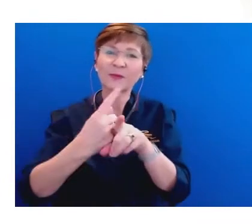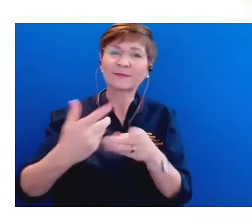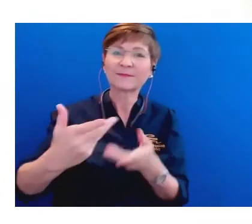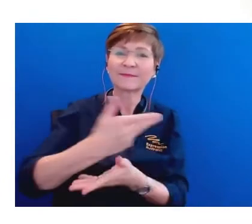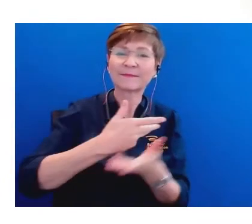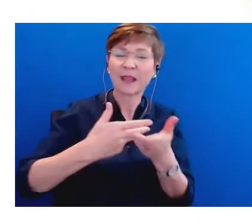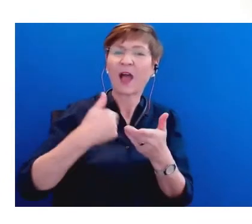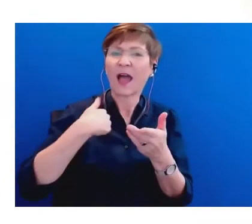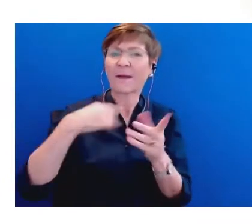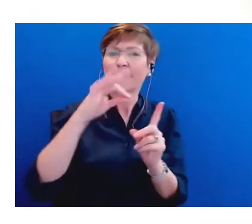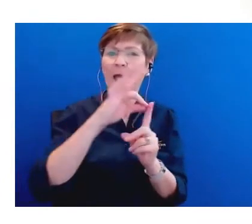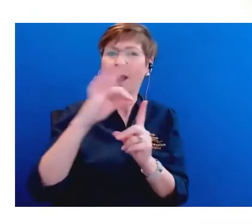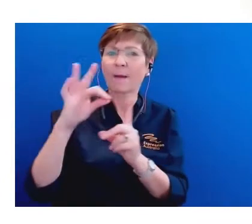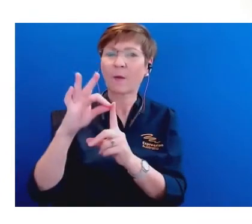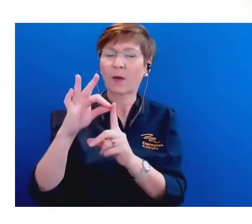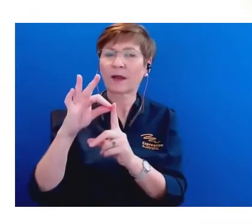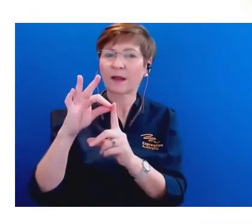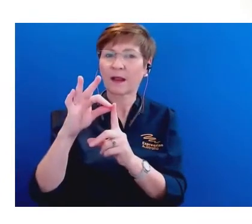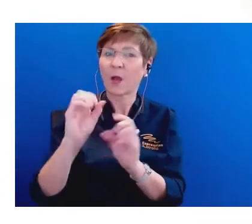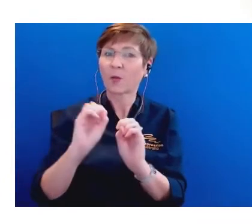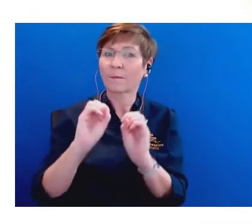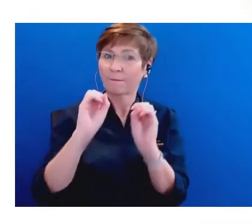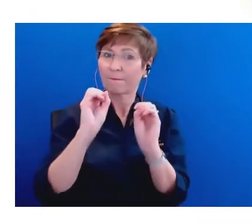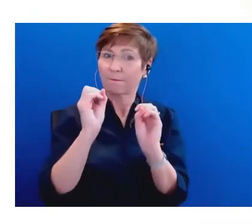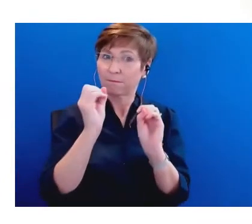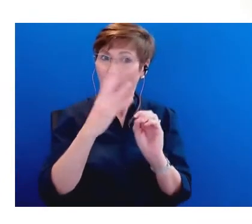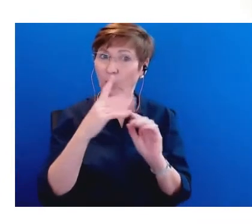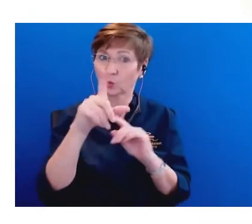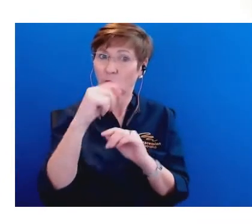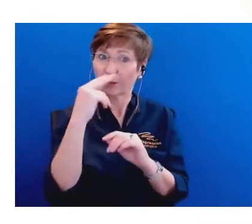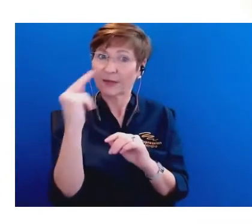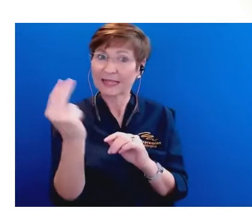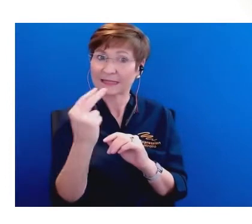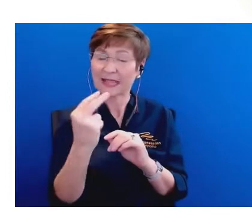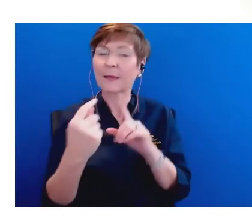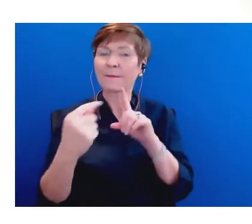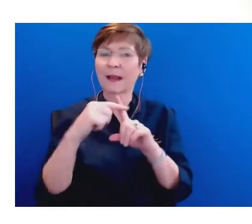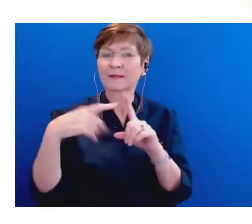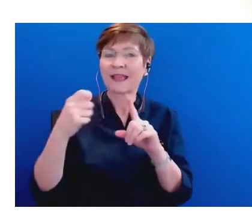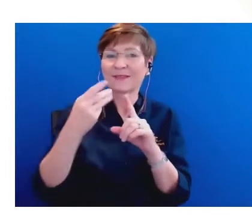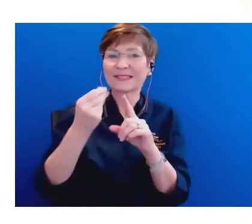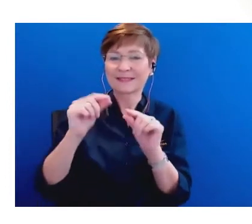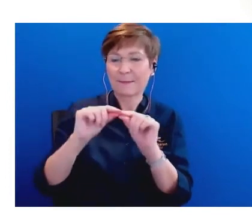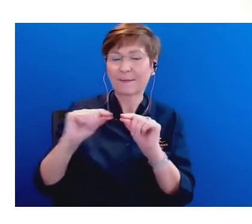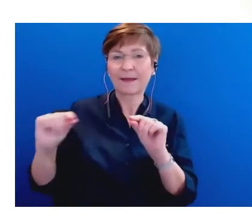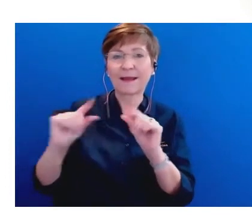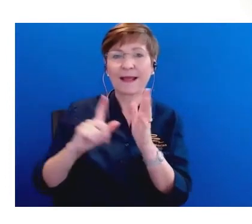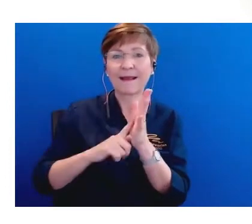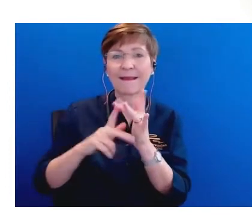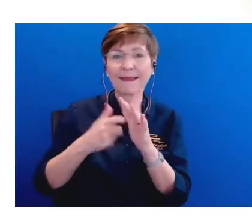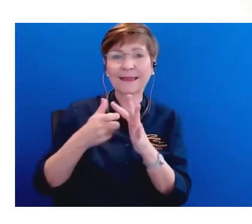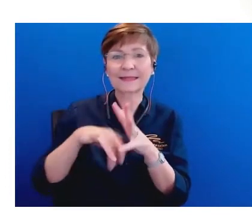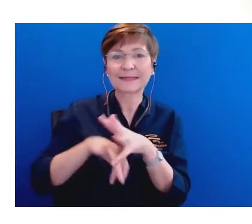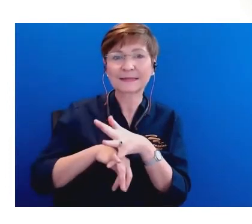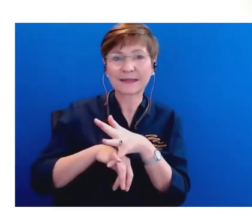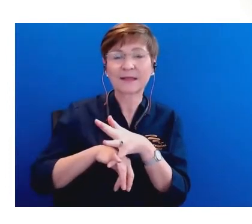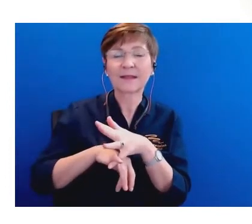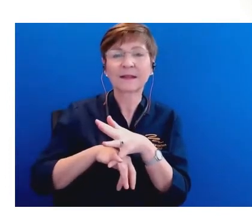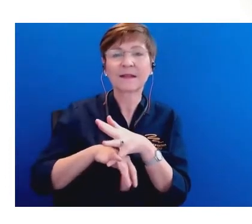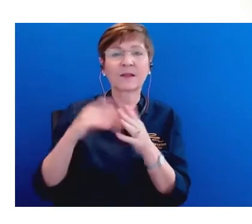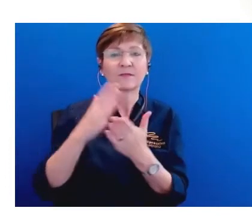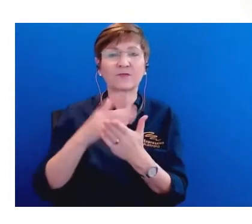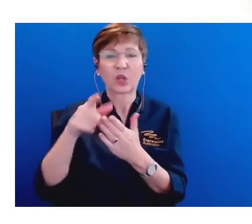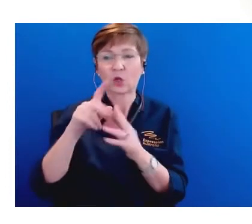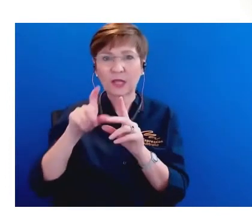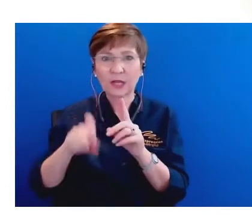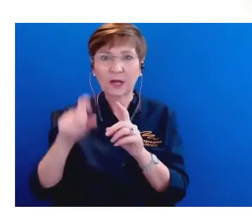with links in the notes sections to different projects and reports that I'm talking about. And I'm very happy for those to be shared